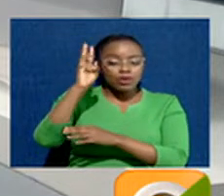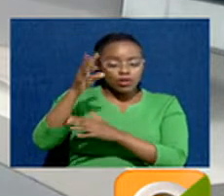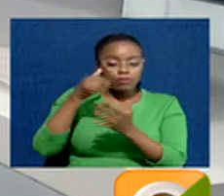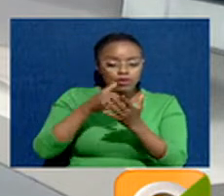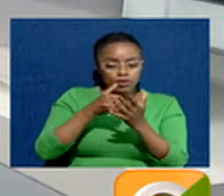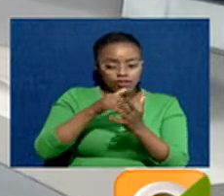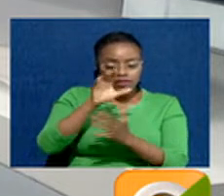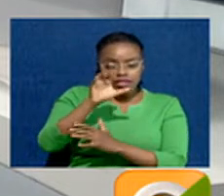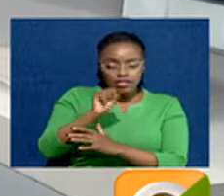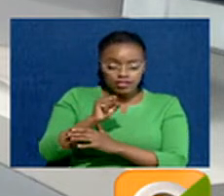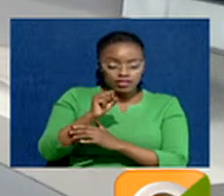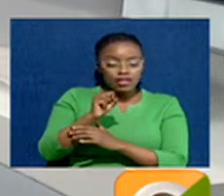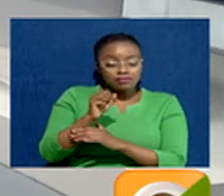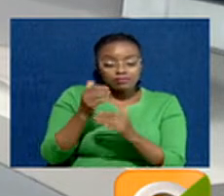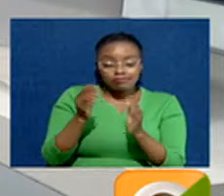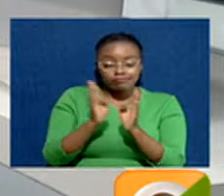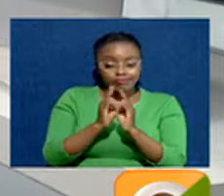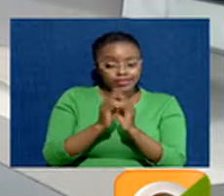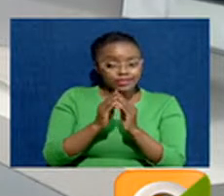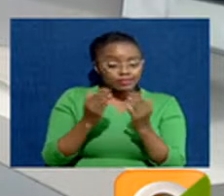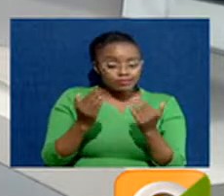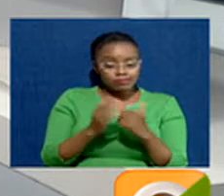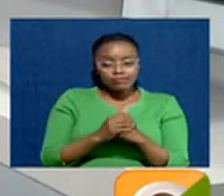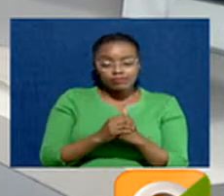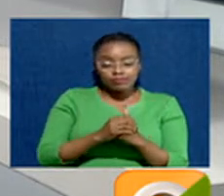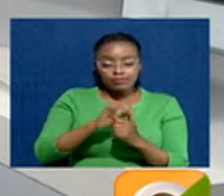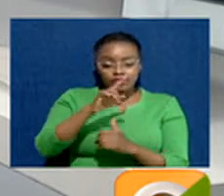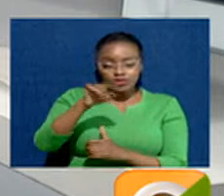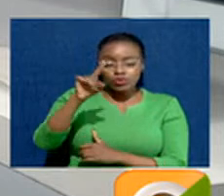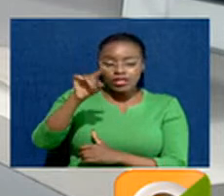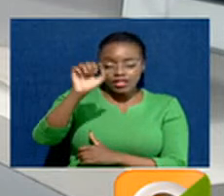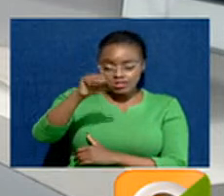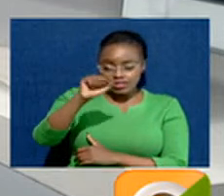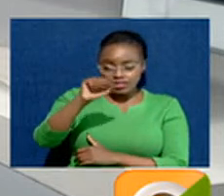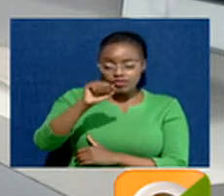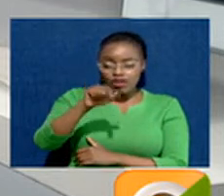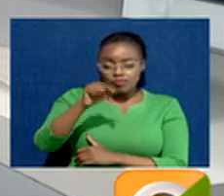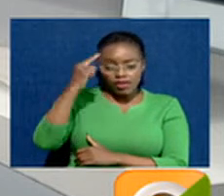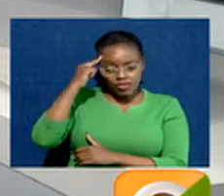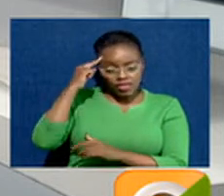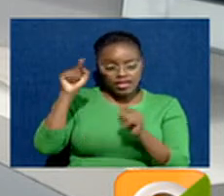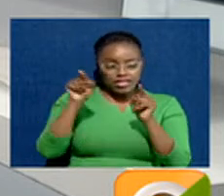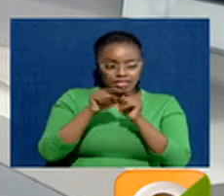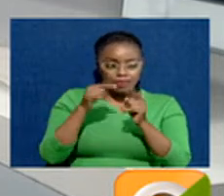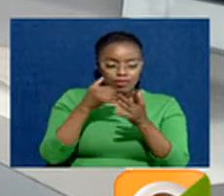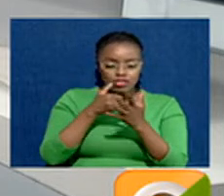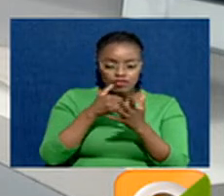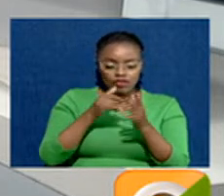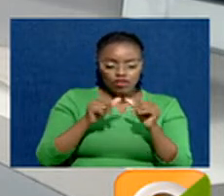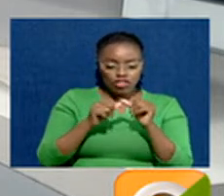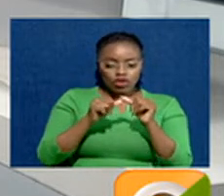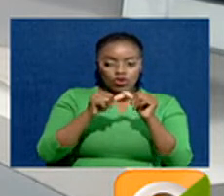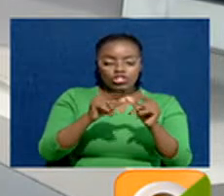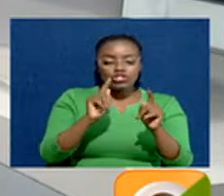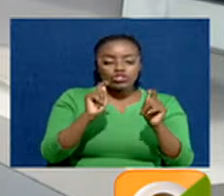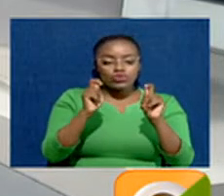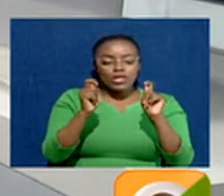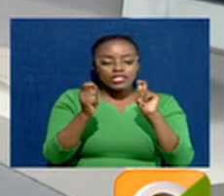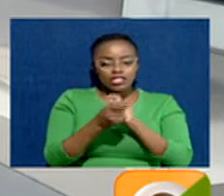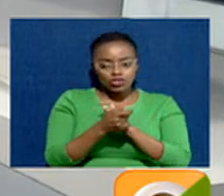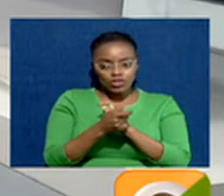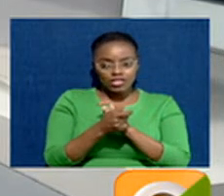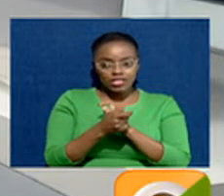the cabinet proceedings, right? Right, and I think this is still part of the ongoing transition